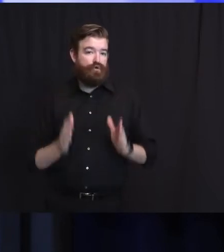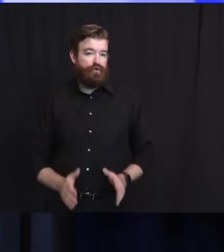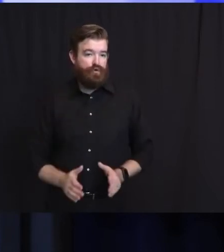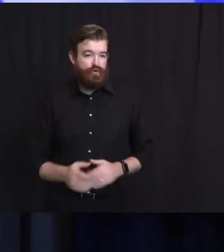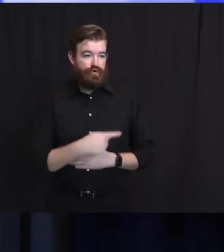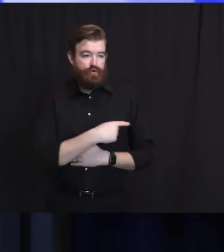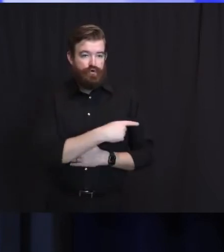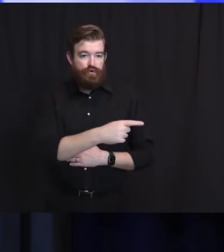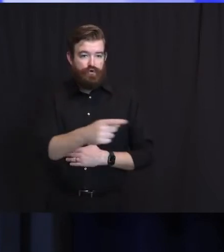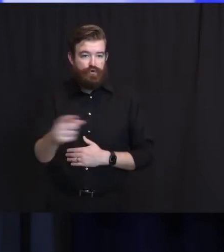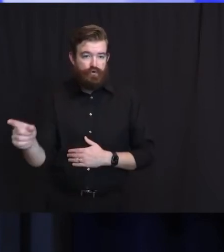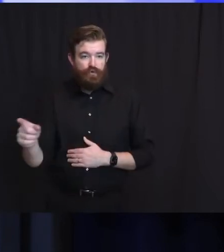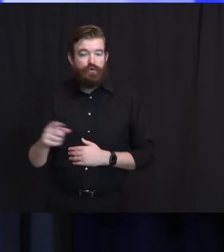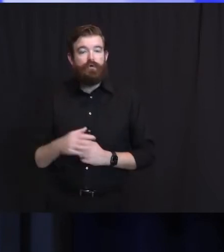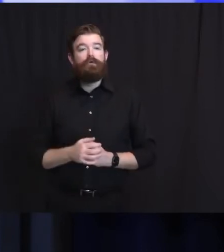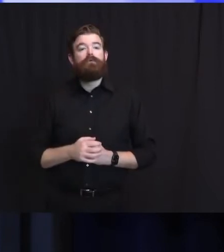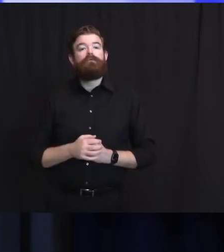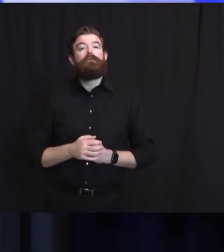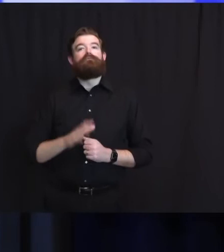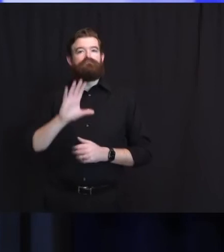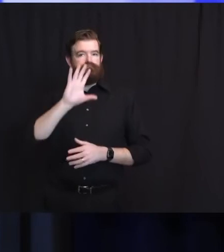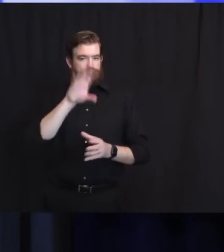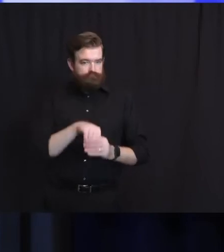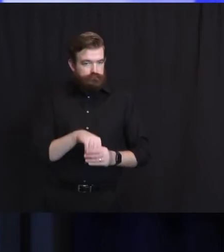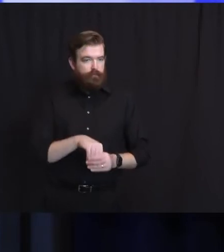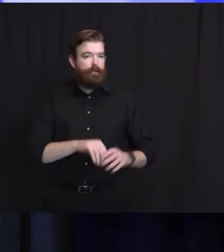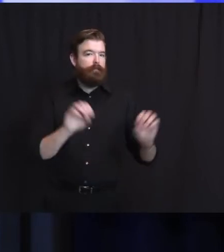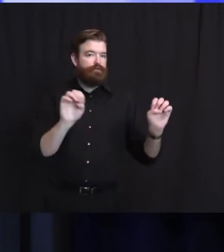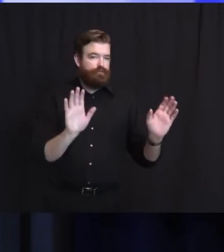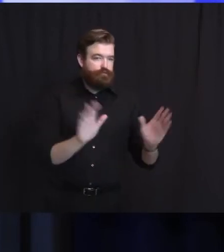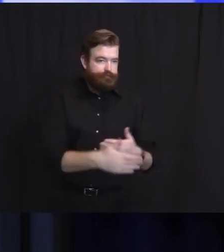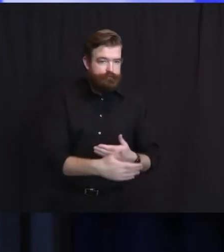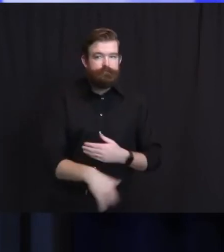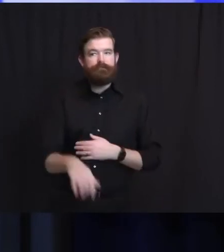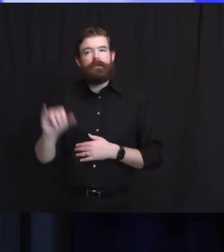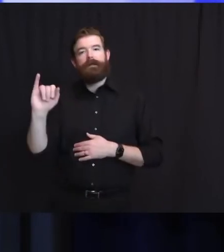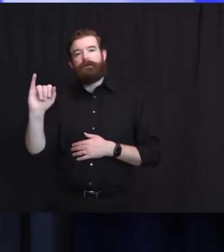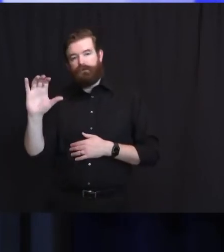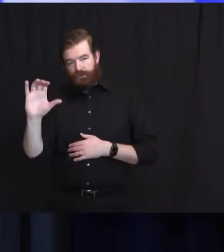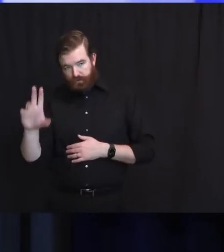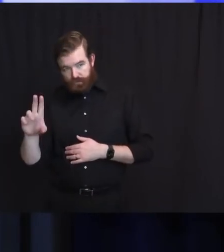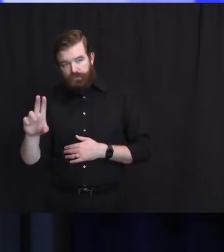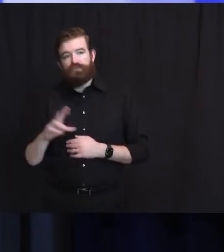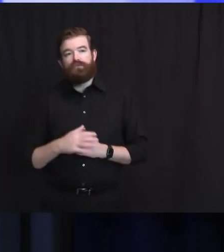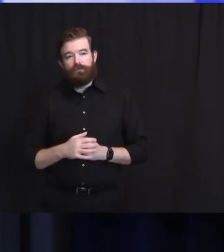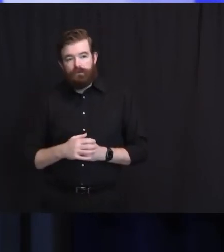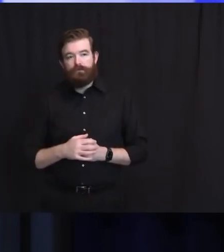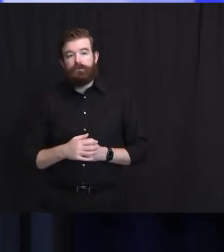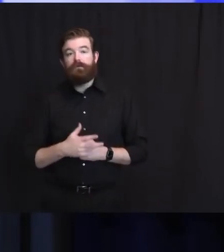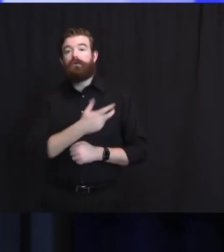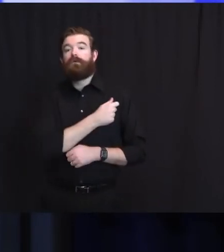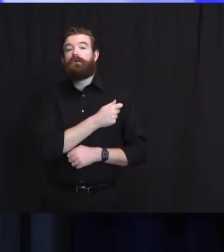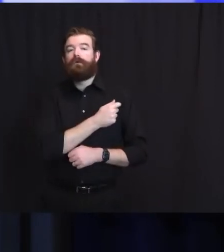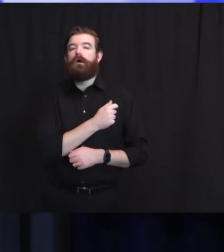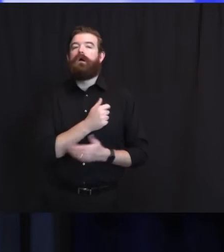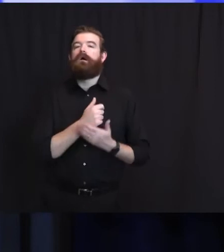rooms and critical care units, the vaccine certainly offers a ray of hope during the dark days of this virus.